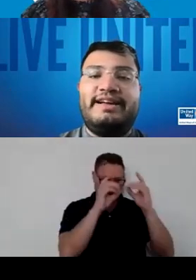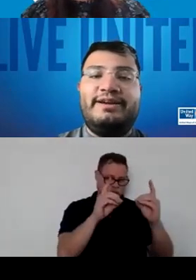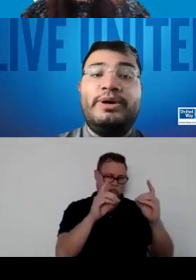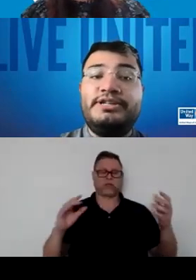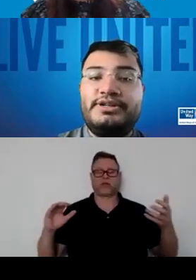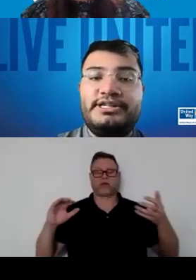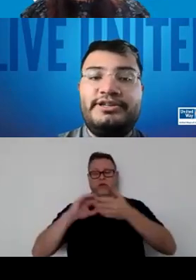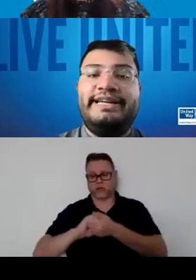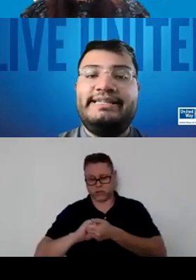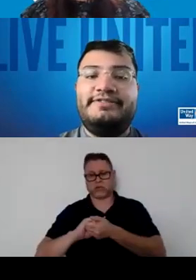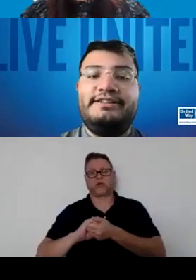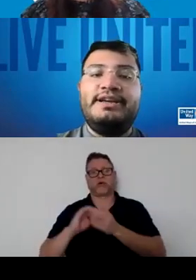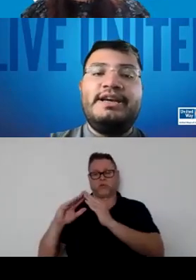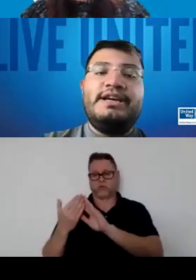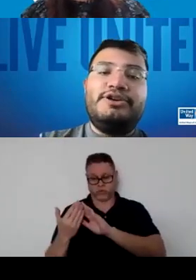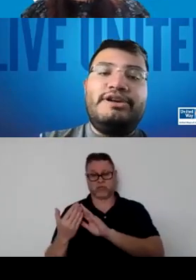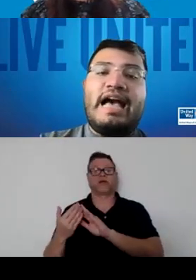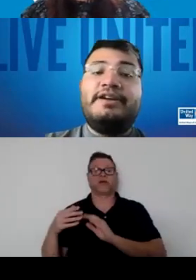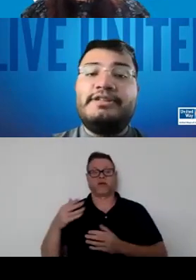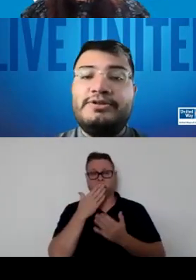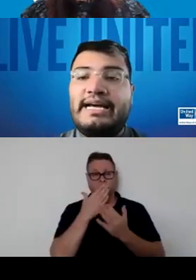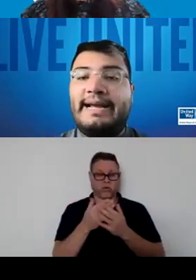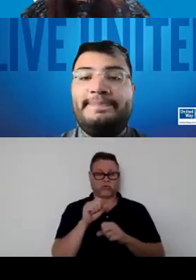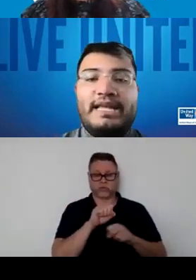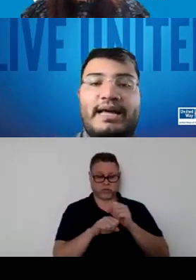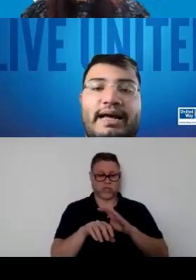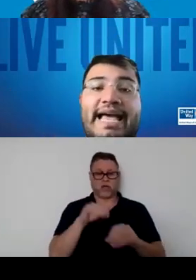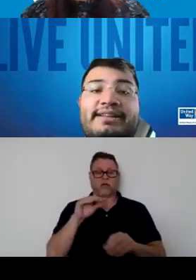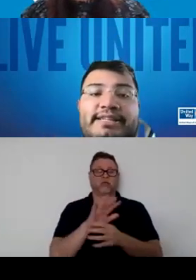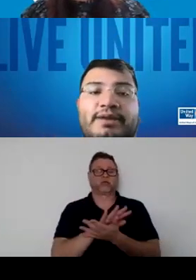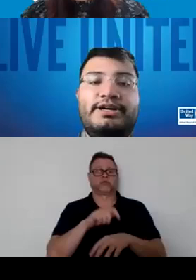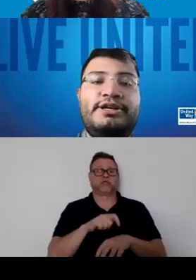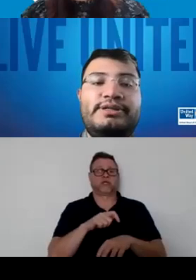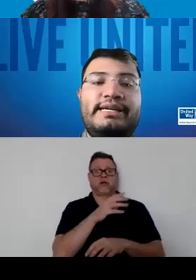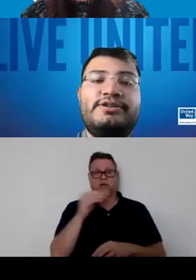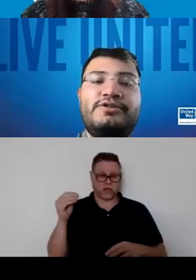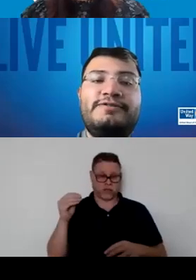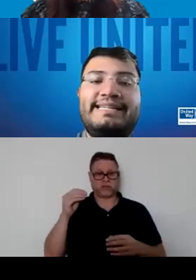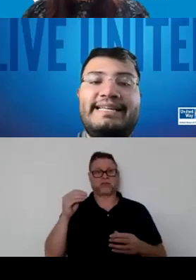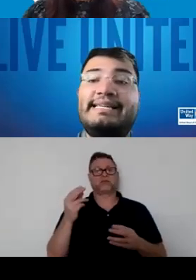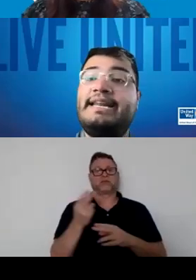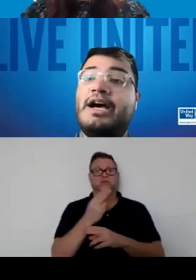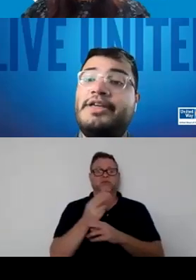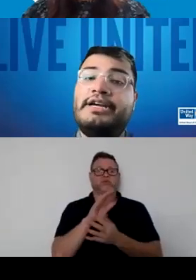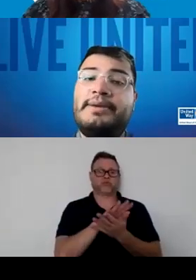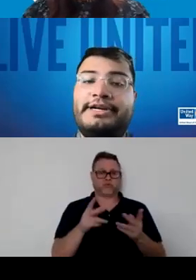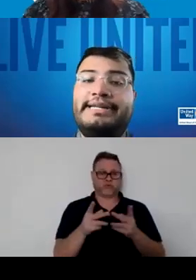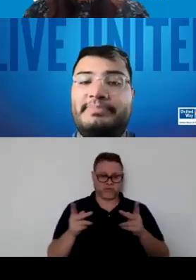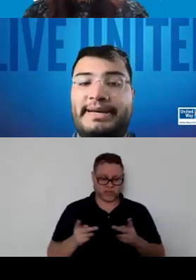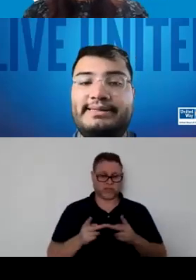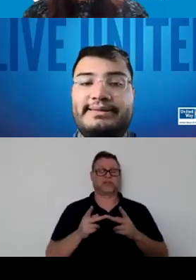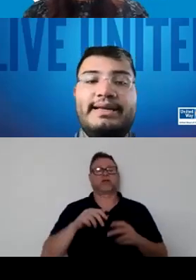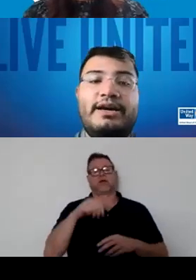to provide well-structured learning activities during out-of-school time and summer using school facilities and other